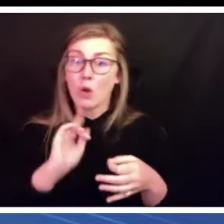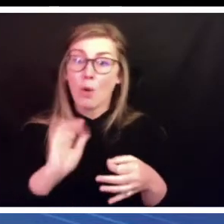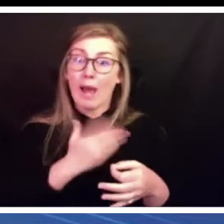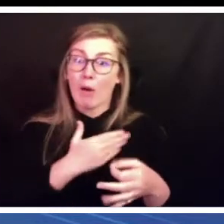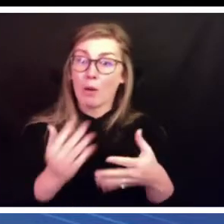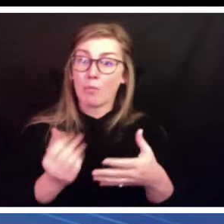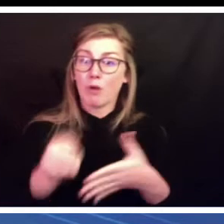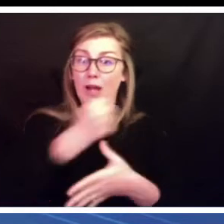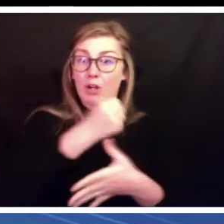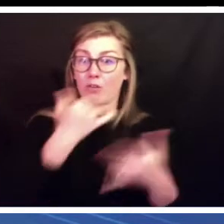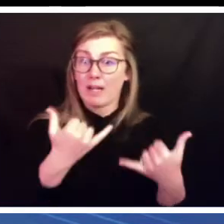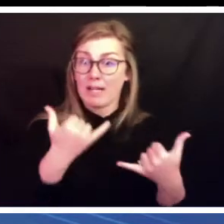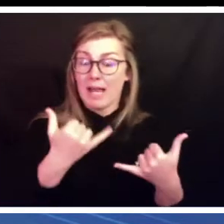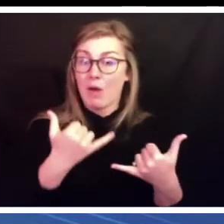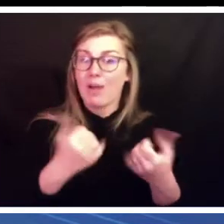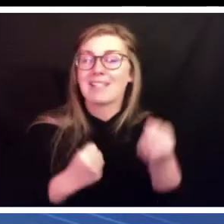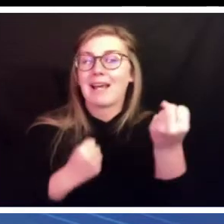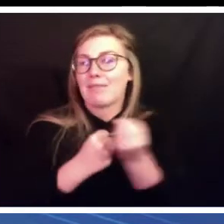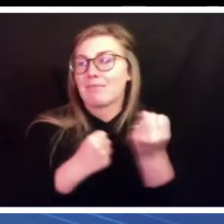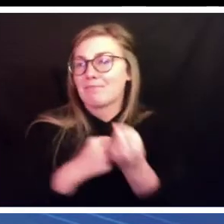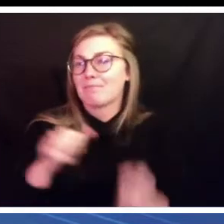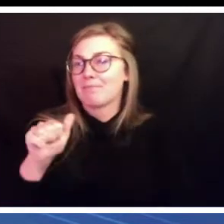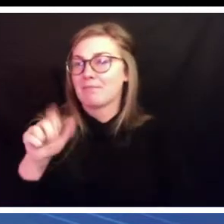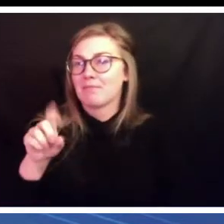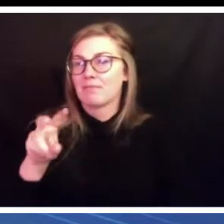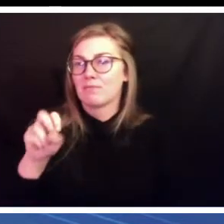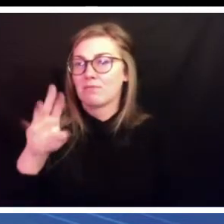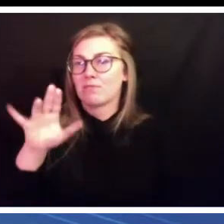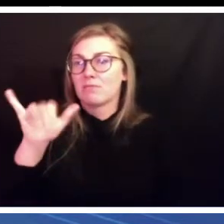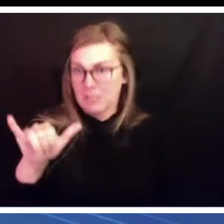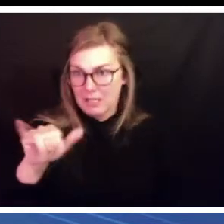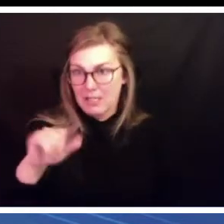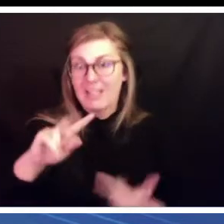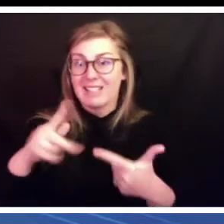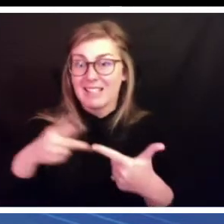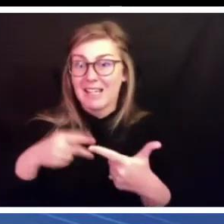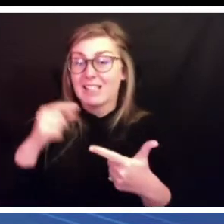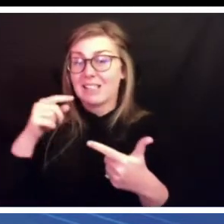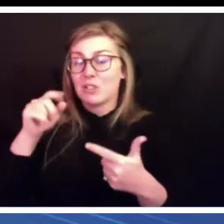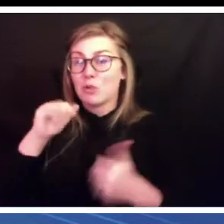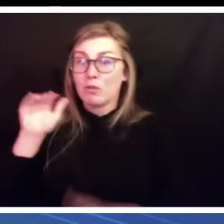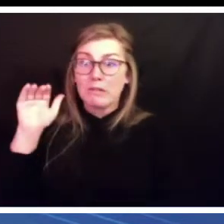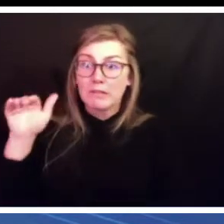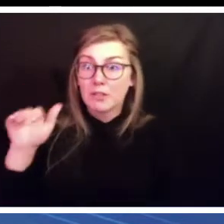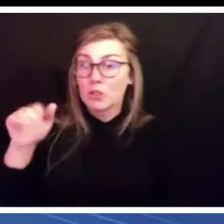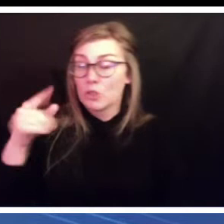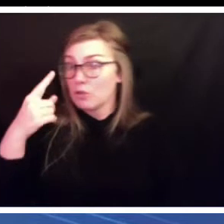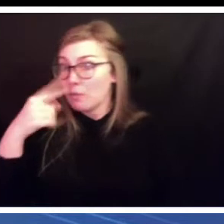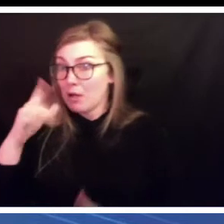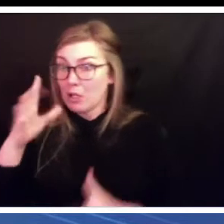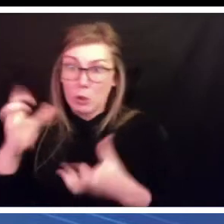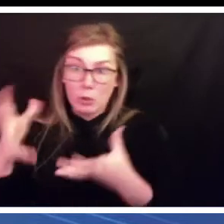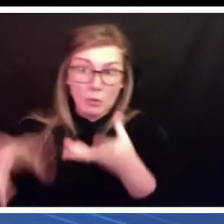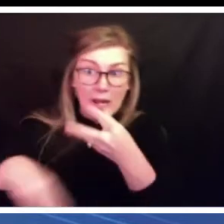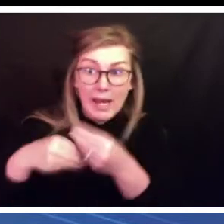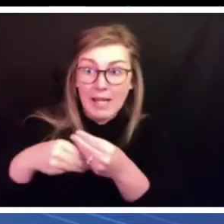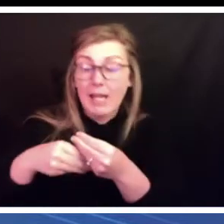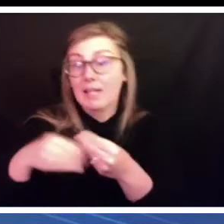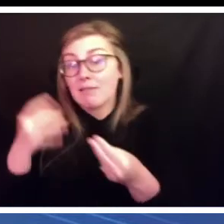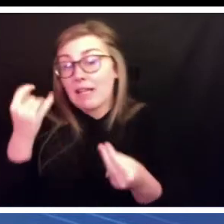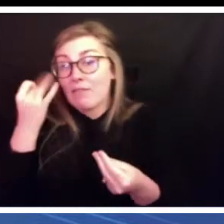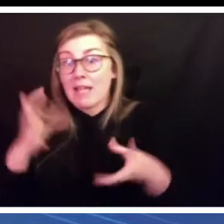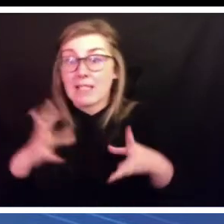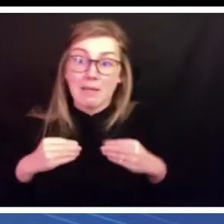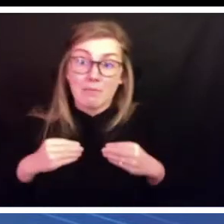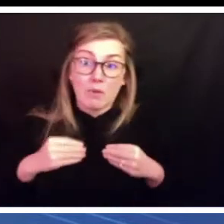take this on or not? And it's a choice, and everybody has a choice to make it. If have the funds, they do. If they don't, they don't. To add to